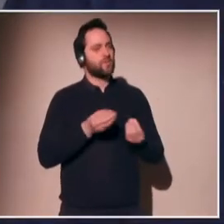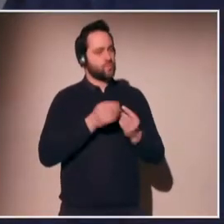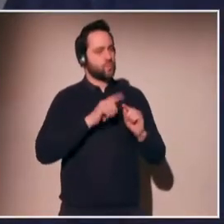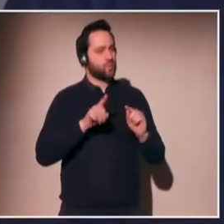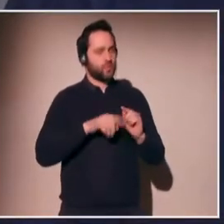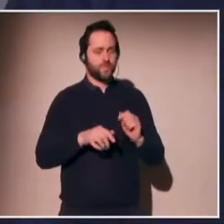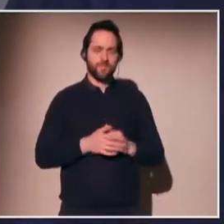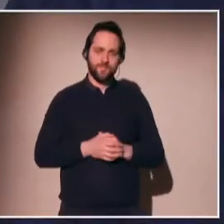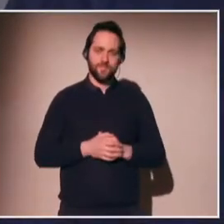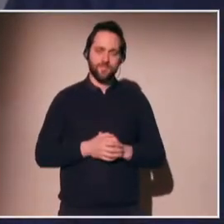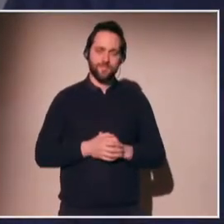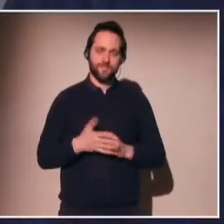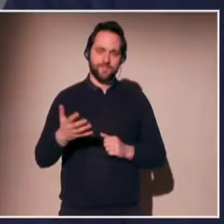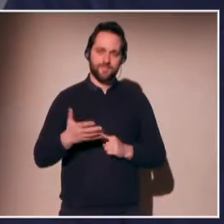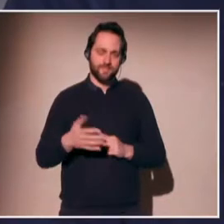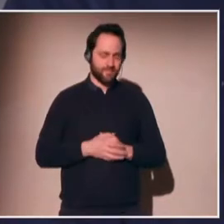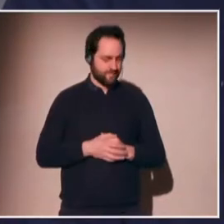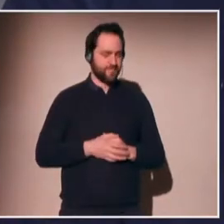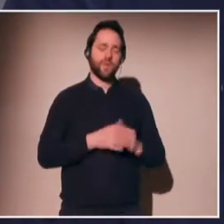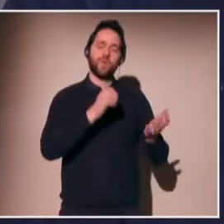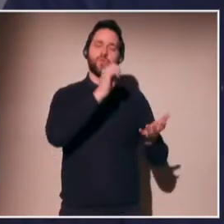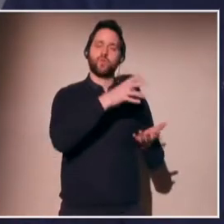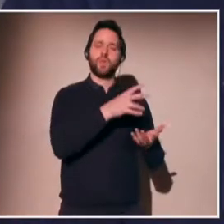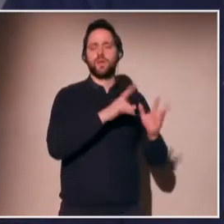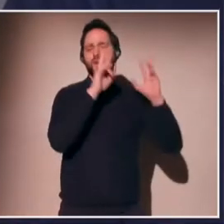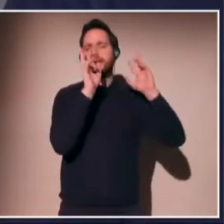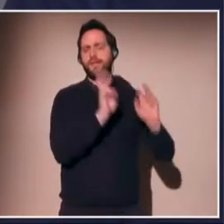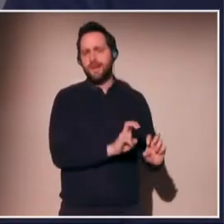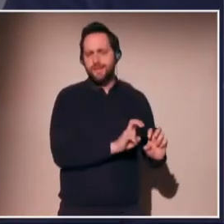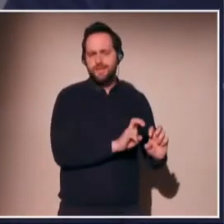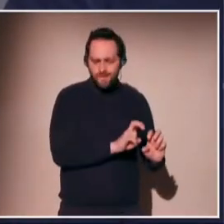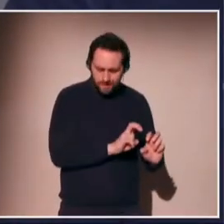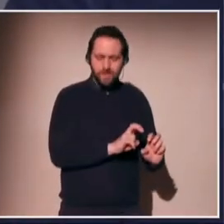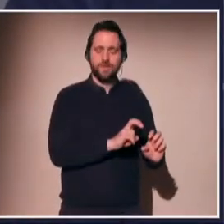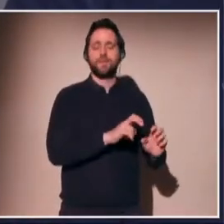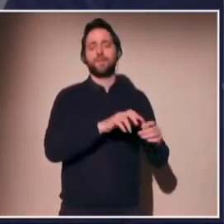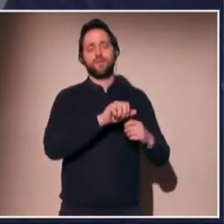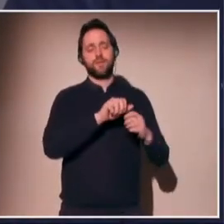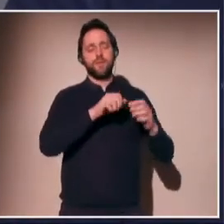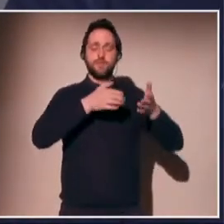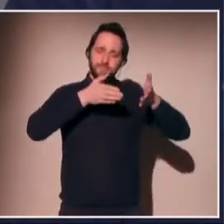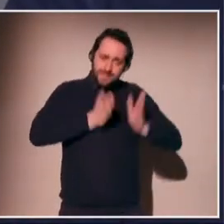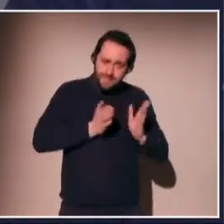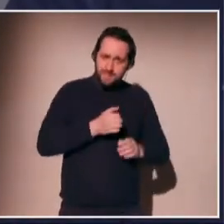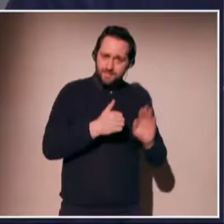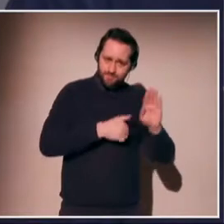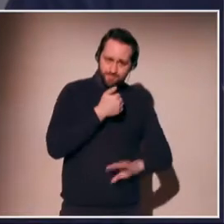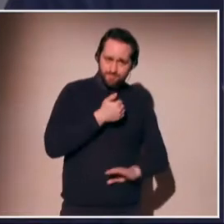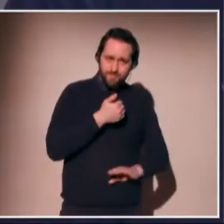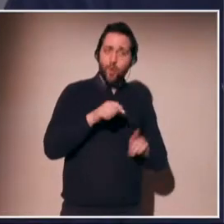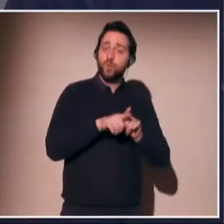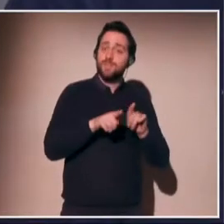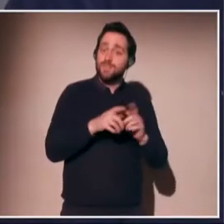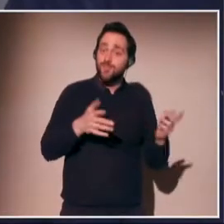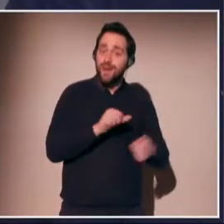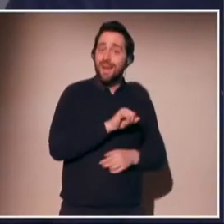and to take decision, AI can also be used for creative tasks. And this is also a very difficult